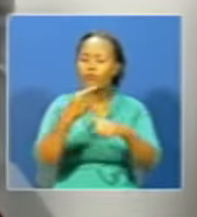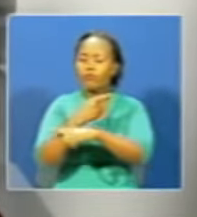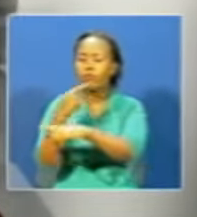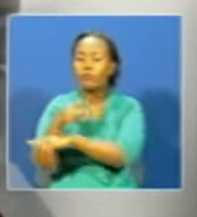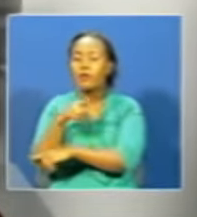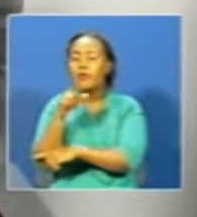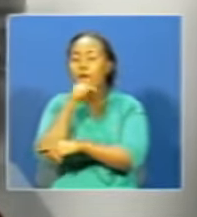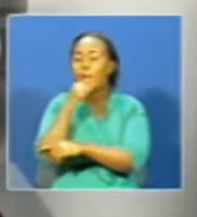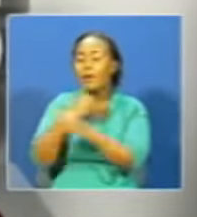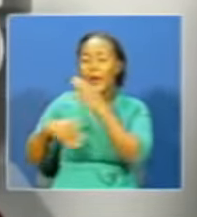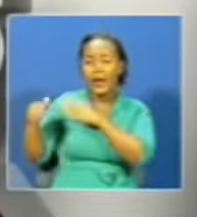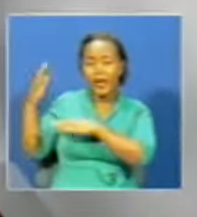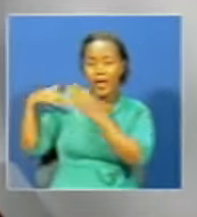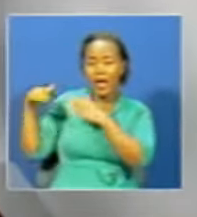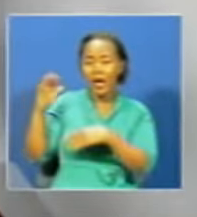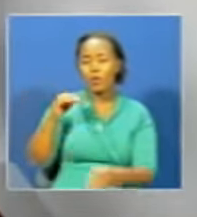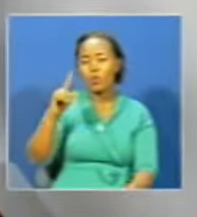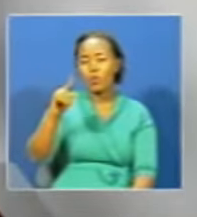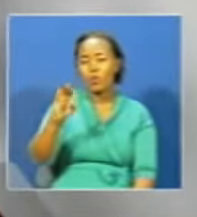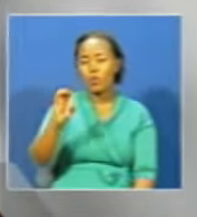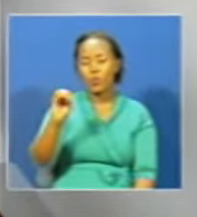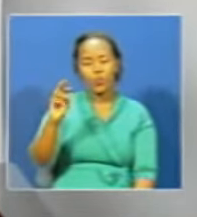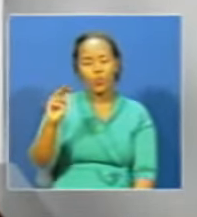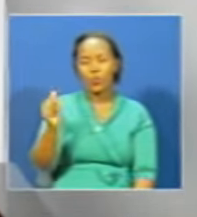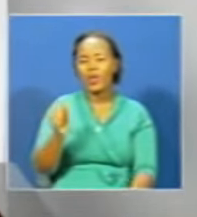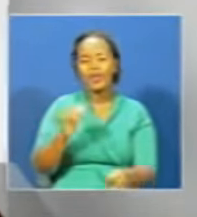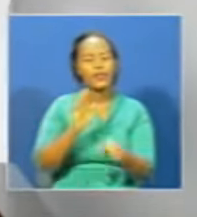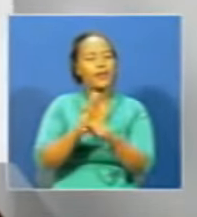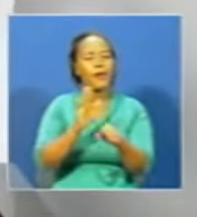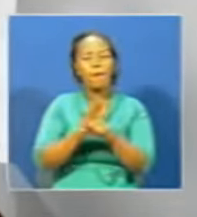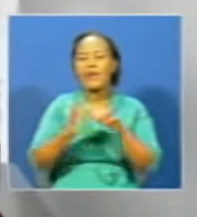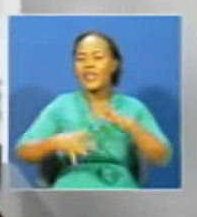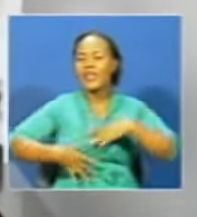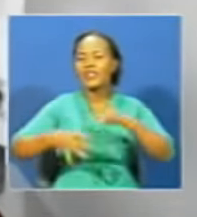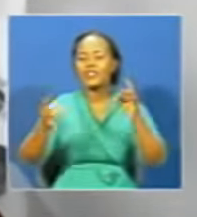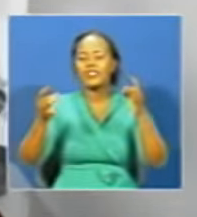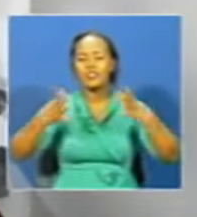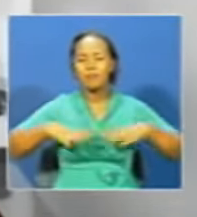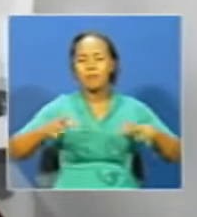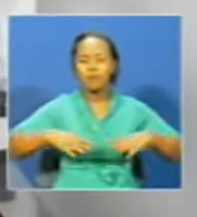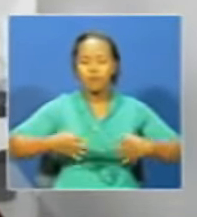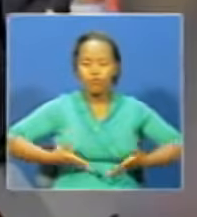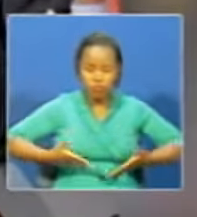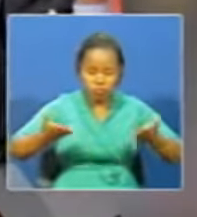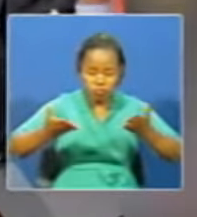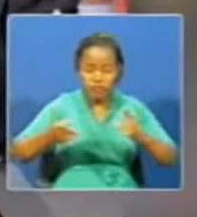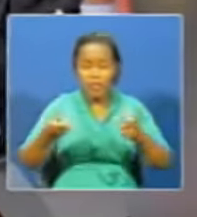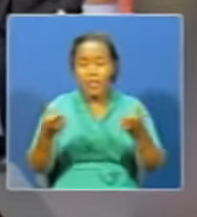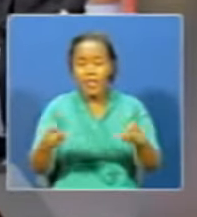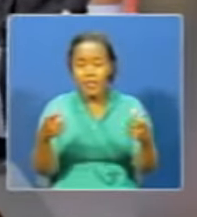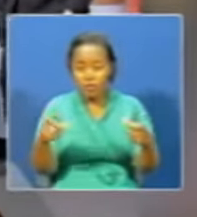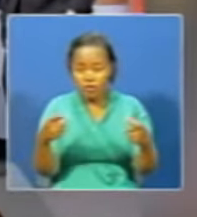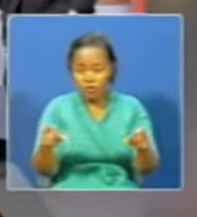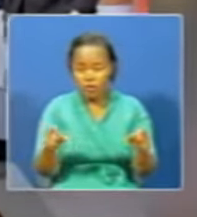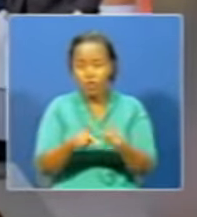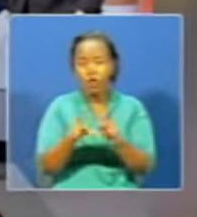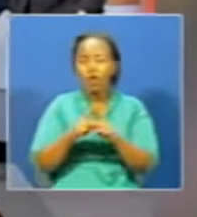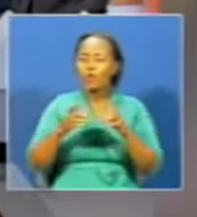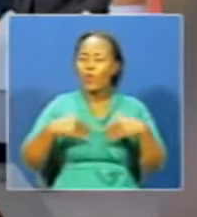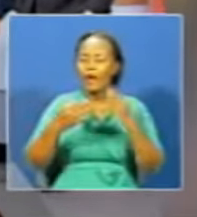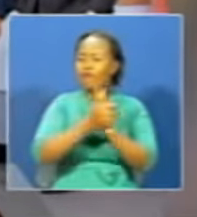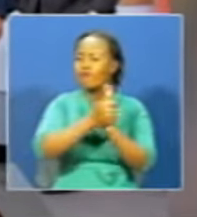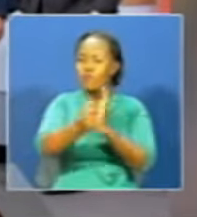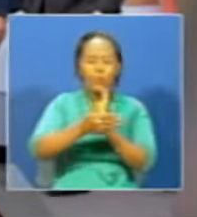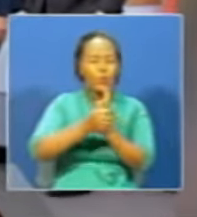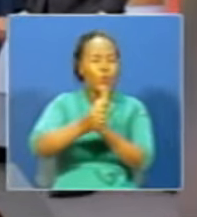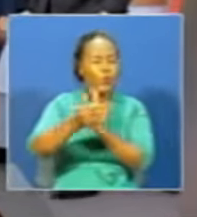Mambo Mutela, remains a favorite among Kenyans on social media. The radio stations have also brought forth competent news readers to